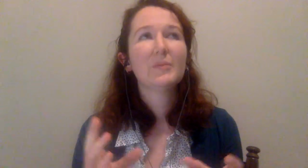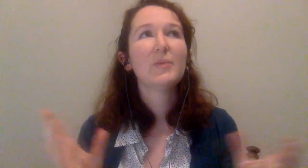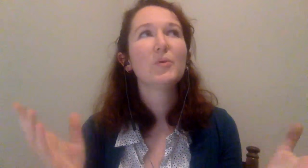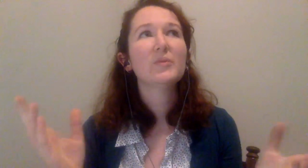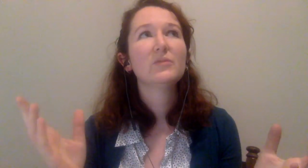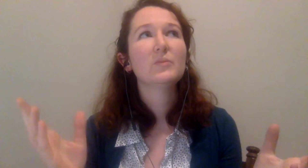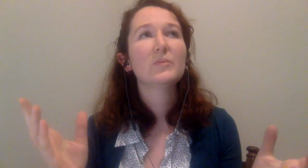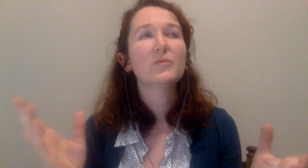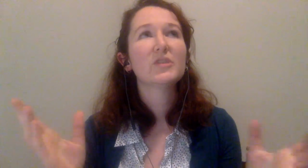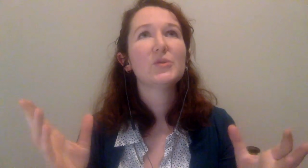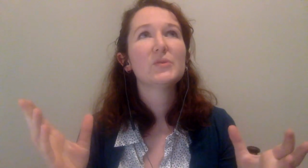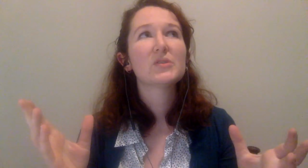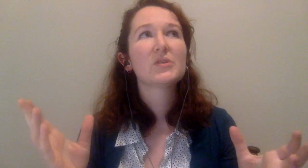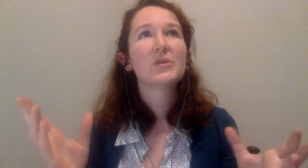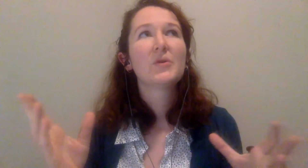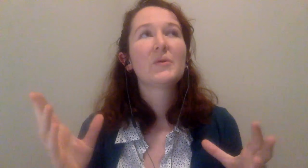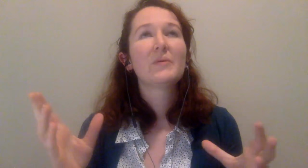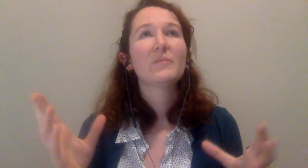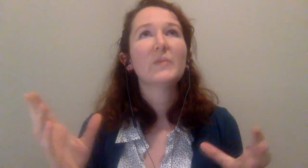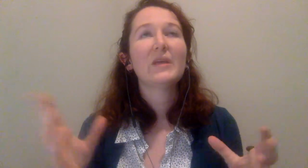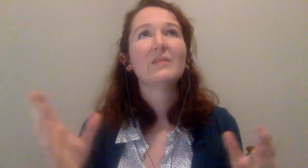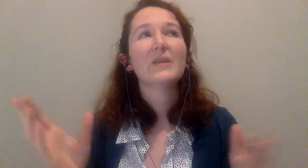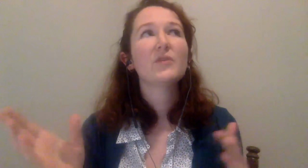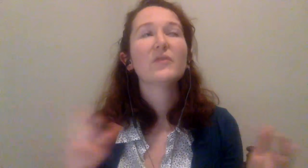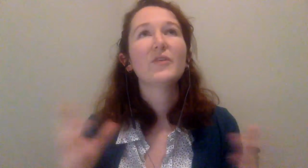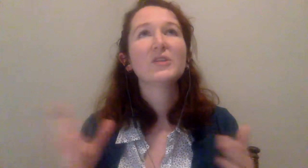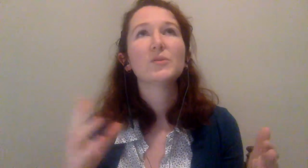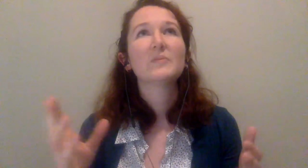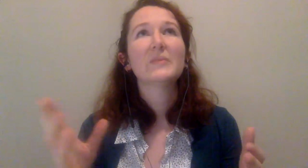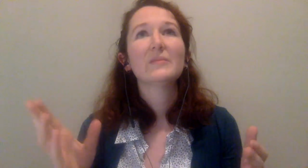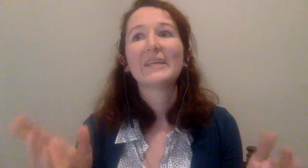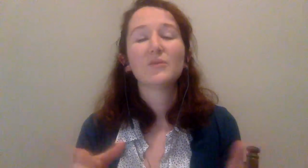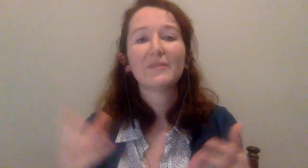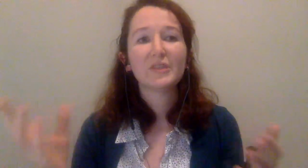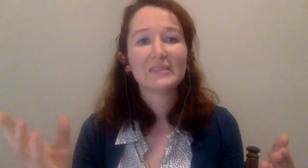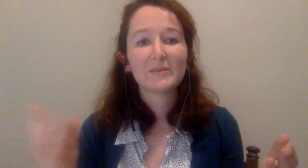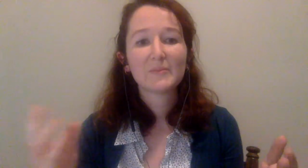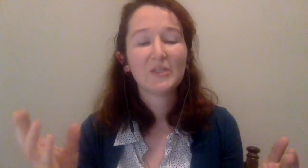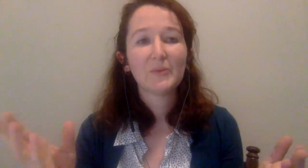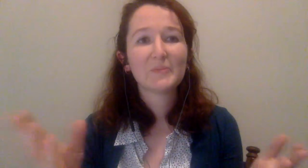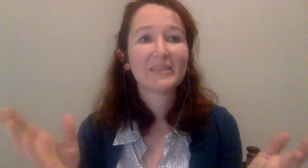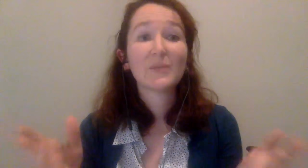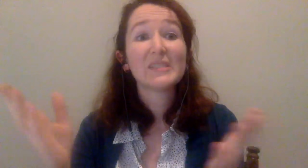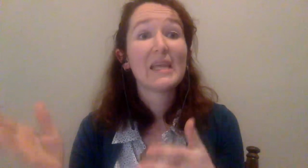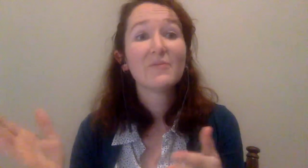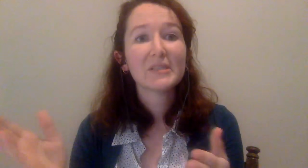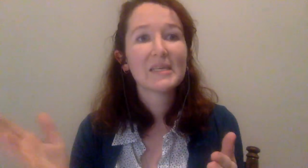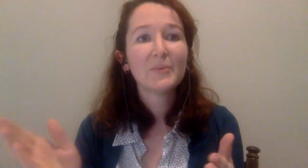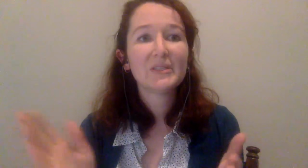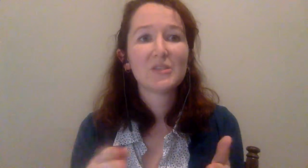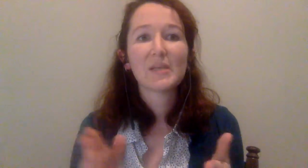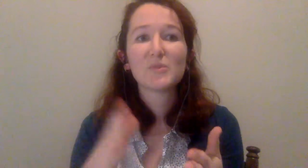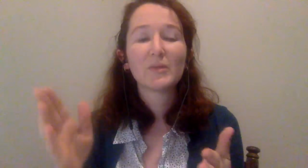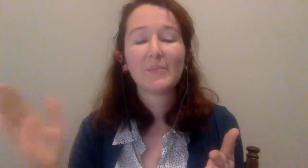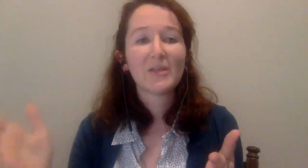example, people would reduce, if you're referring to like a reference, you know, like someone's name, for